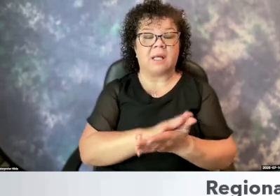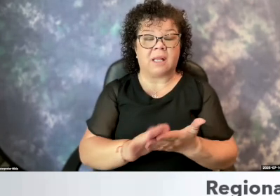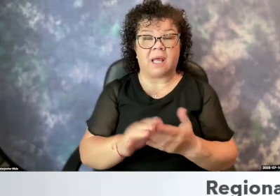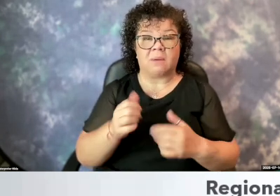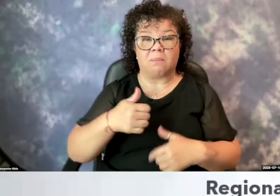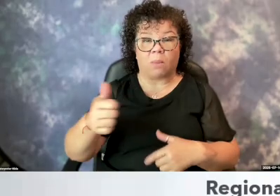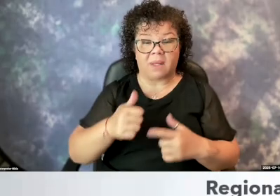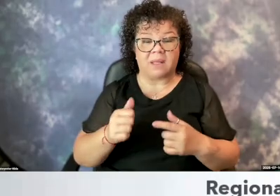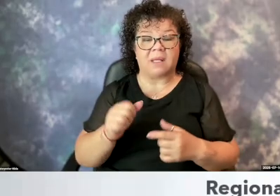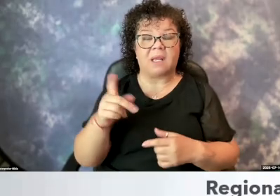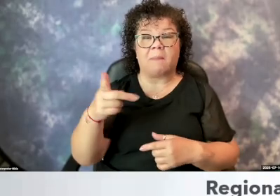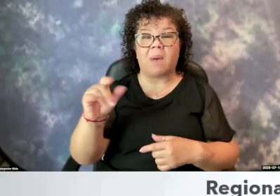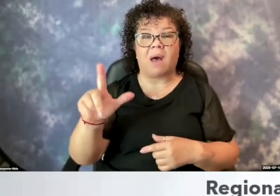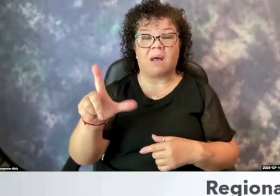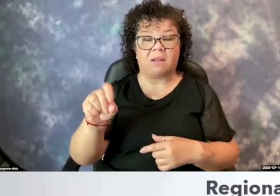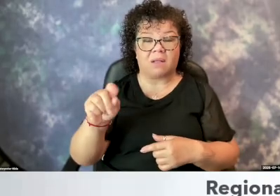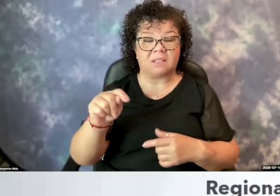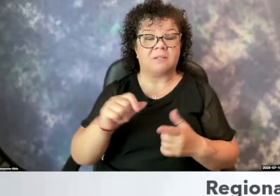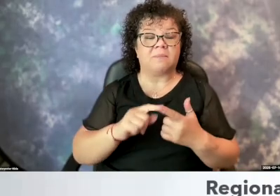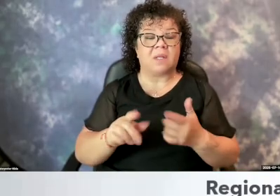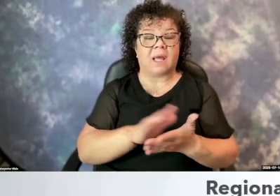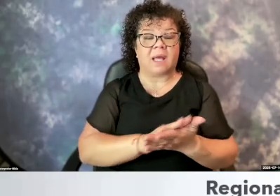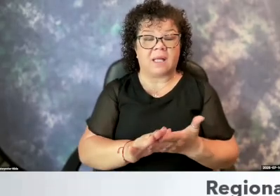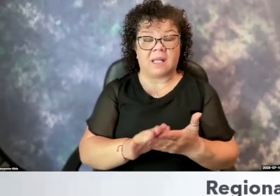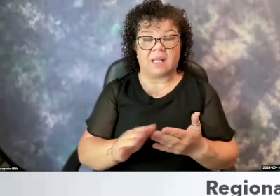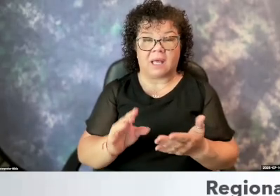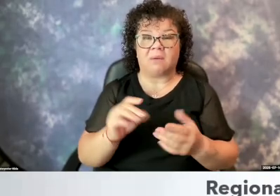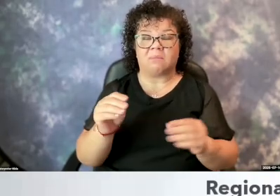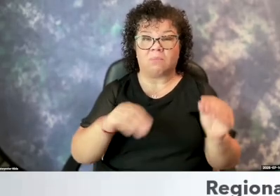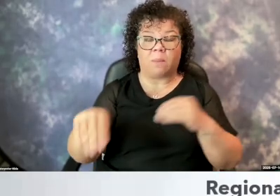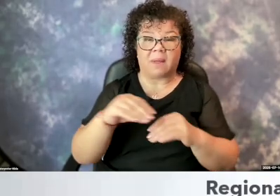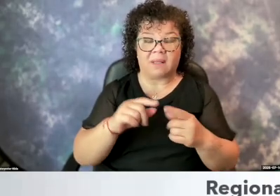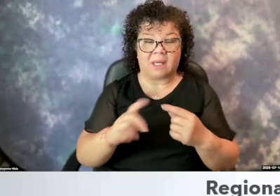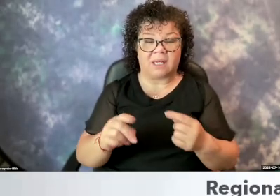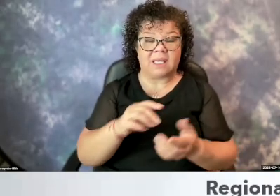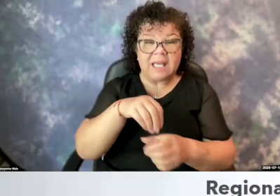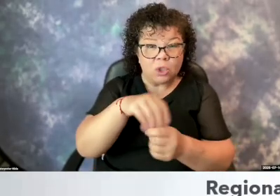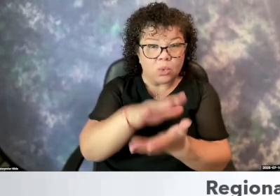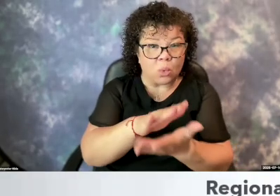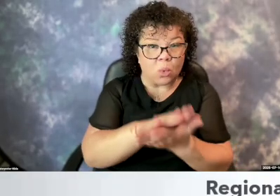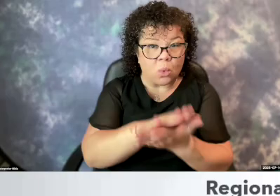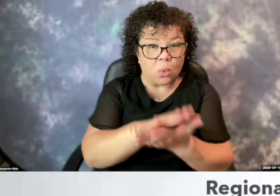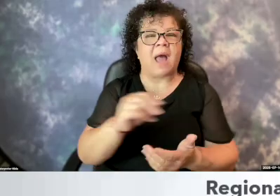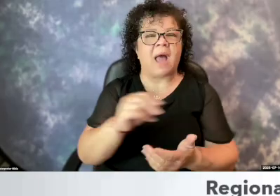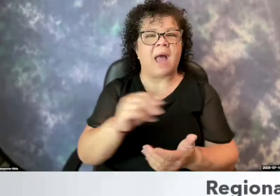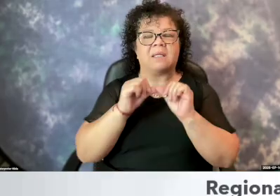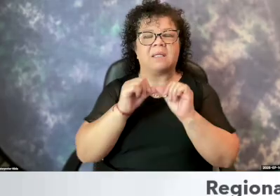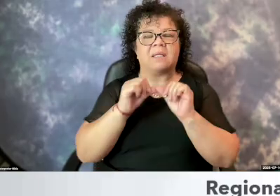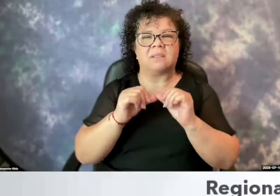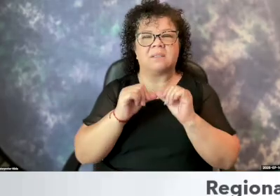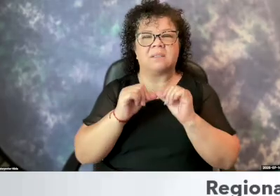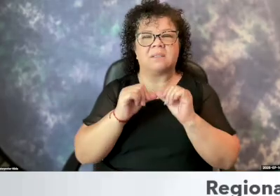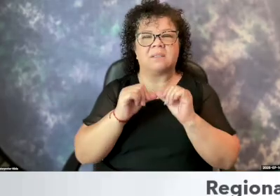statewide clean mobility options vouchers, regional clean mobility pilots, planning and capacity building grants,